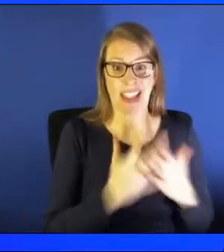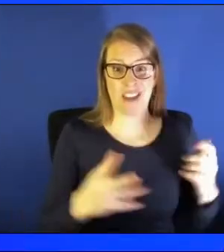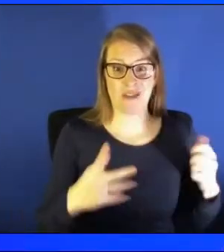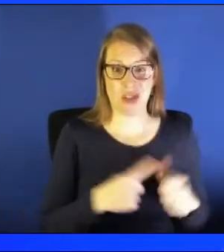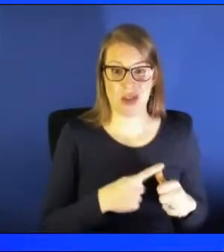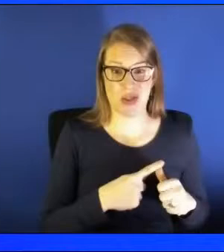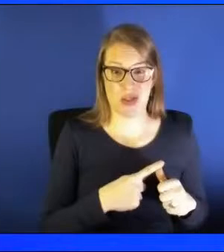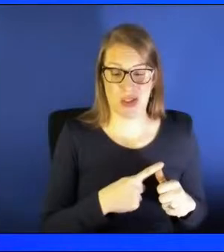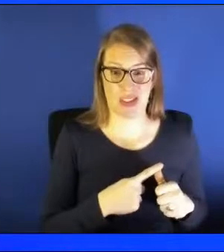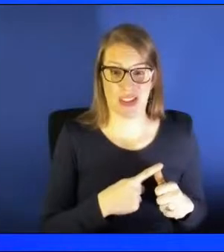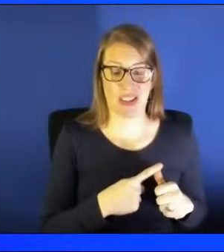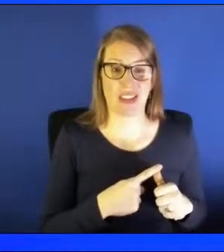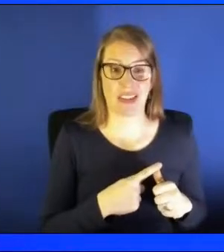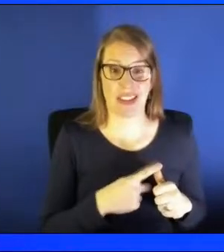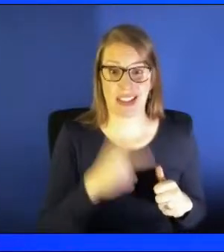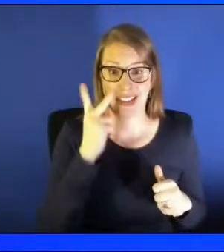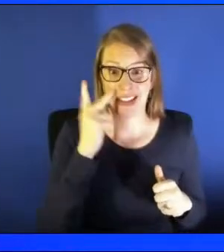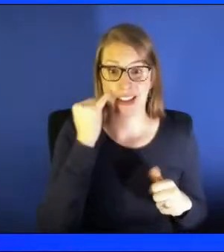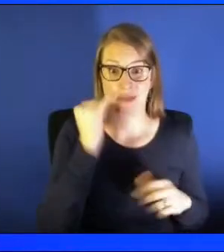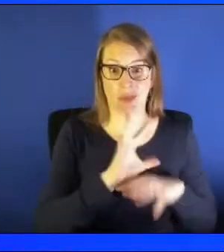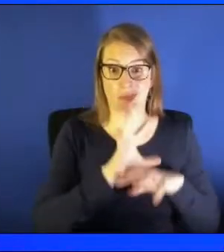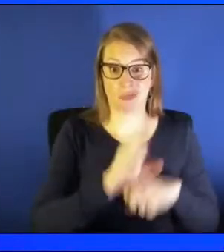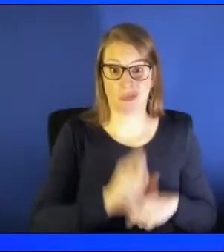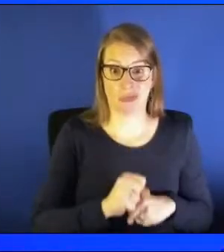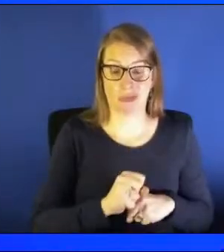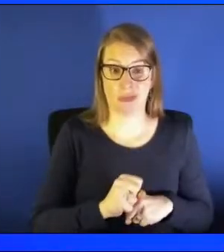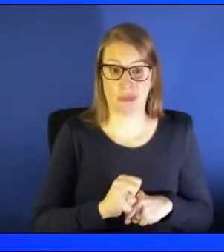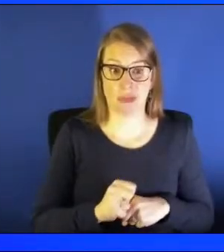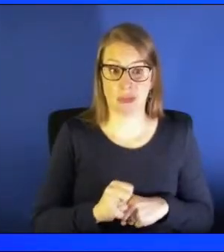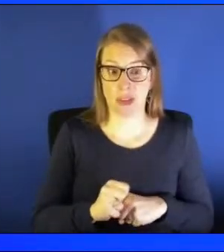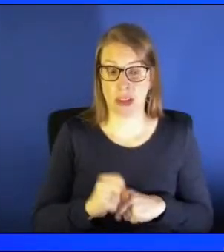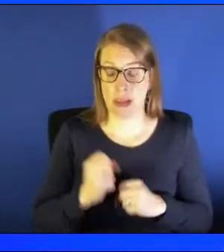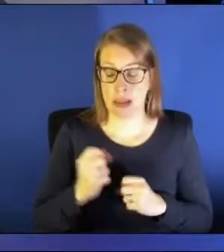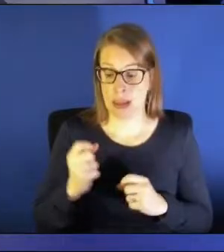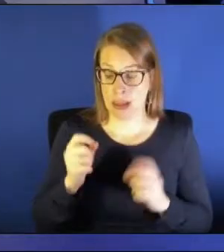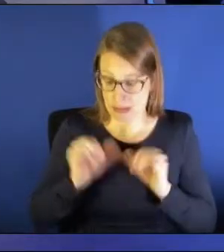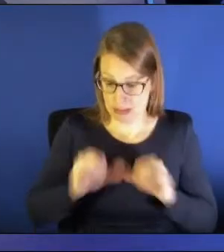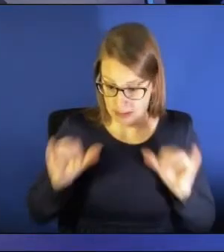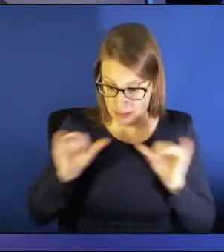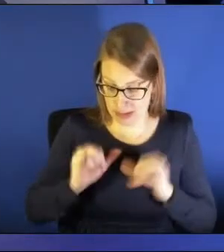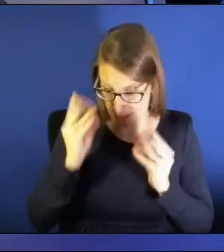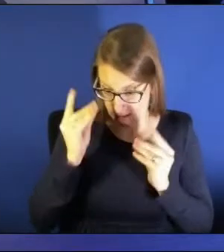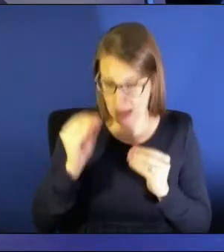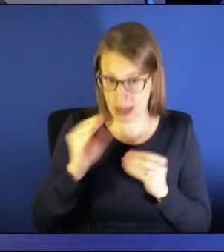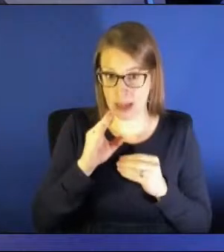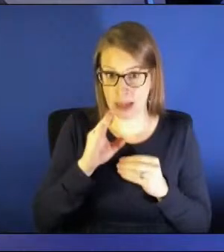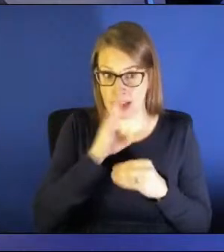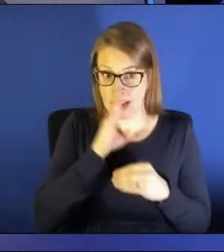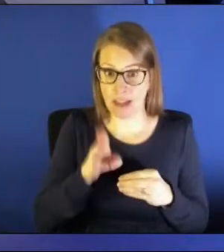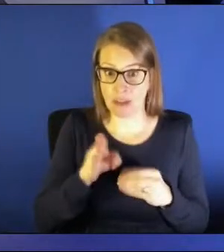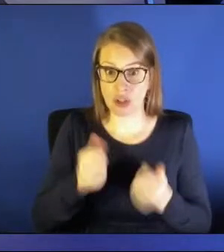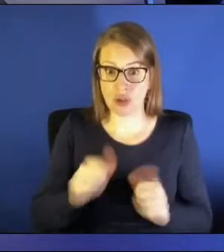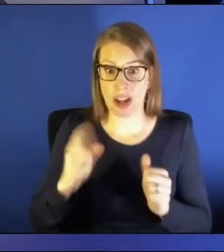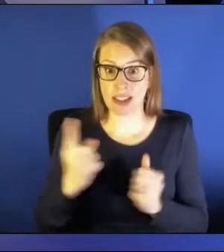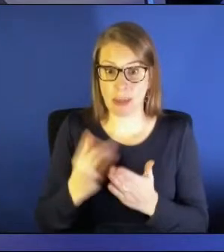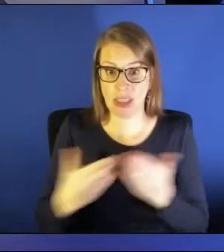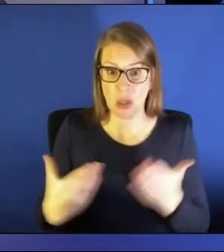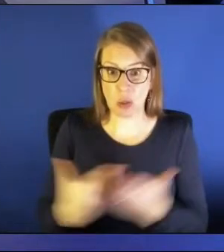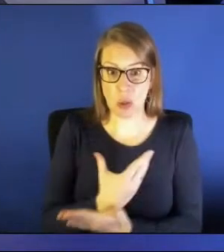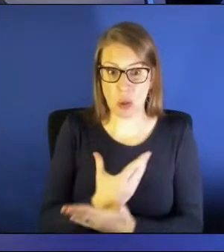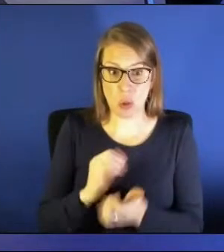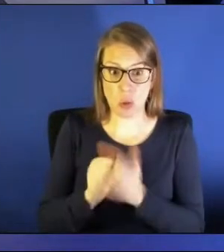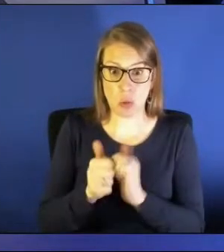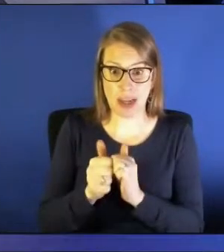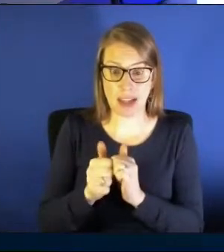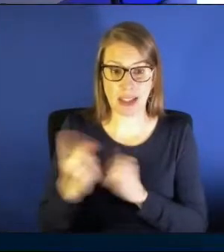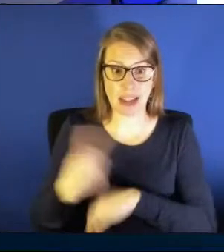and that's one of the mantras, is to never try anything new on race day. All right, you had me at grilled cheese. Grilled cheese, yeah. I love that. Yeah. I didn't know you